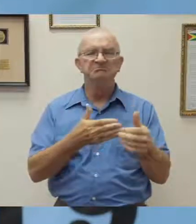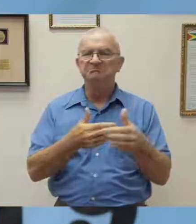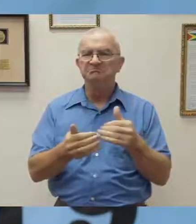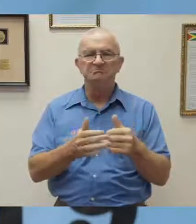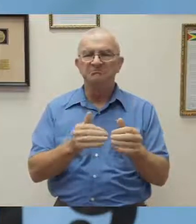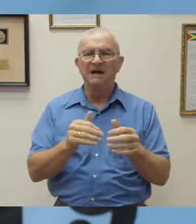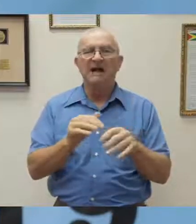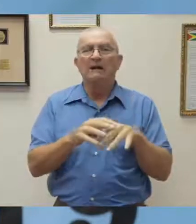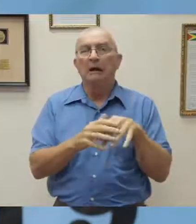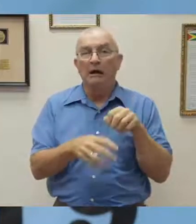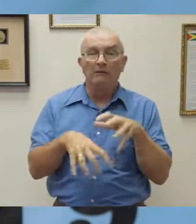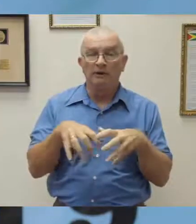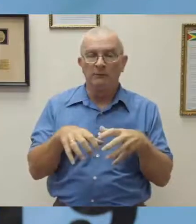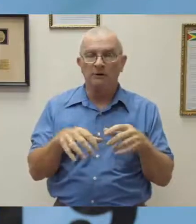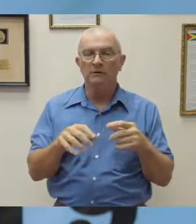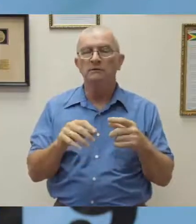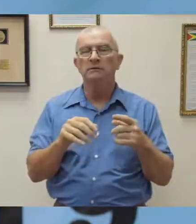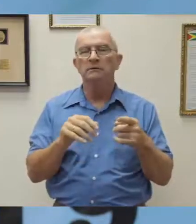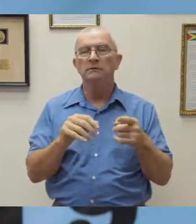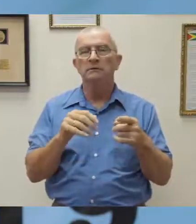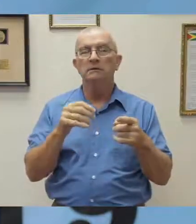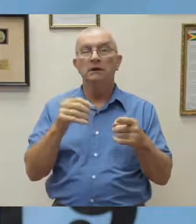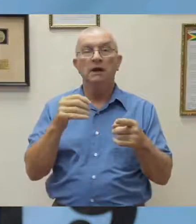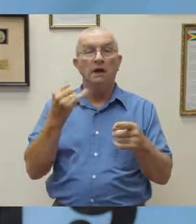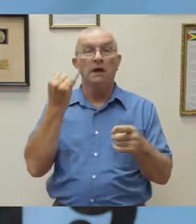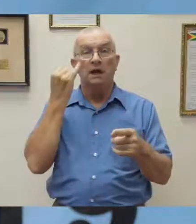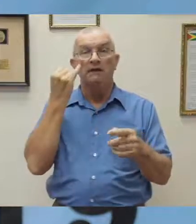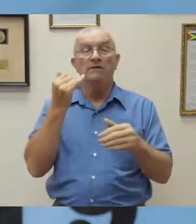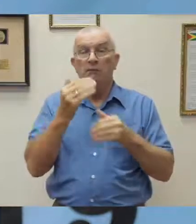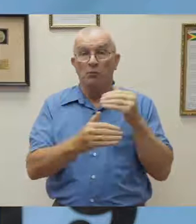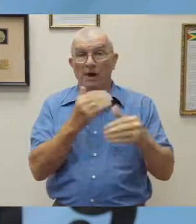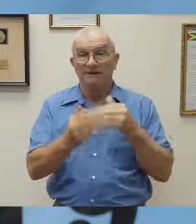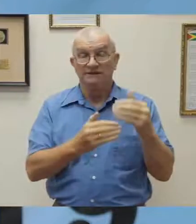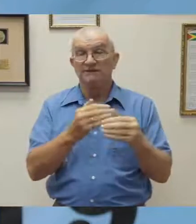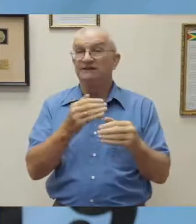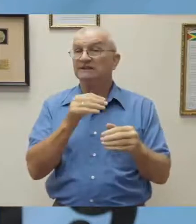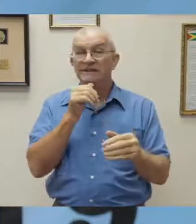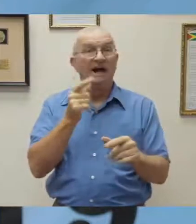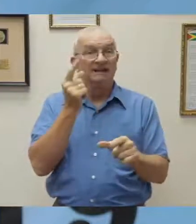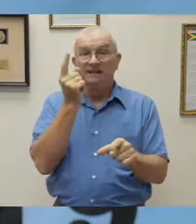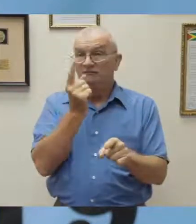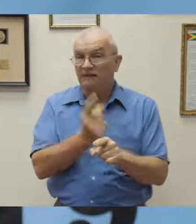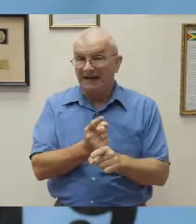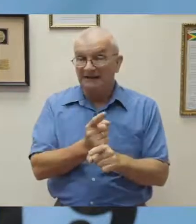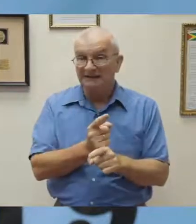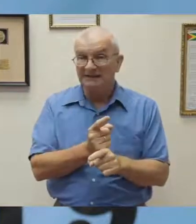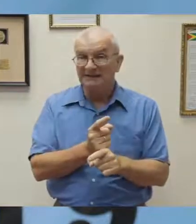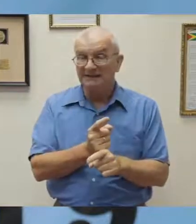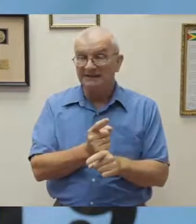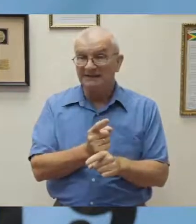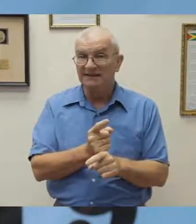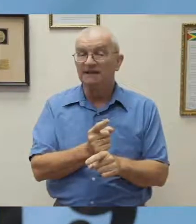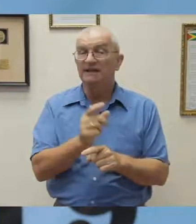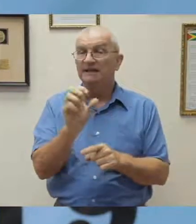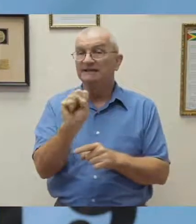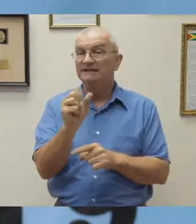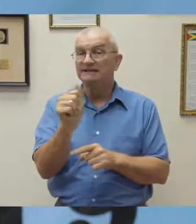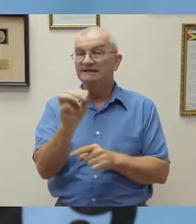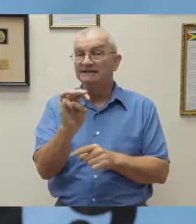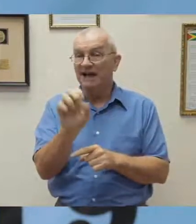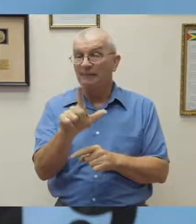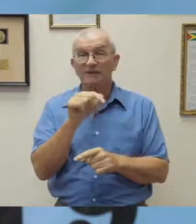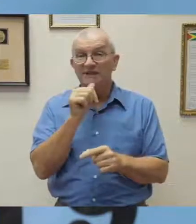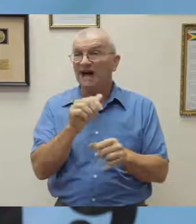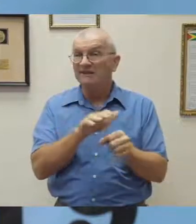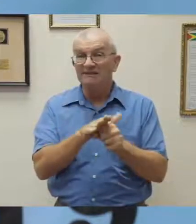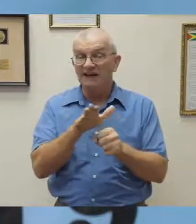will appreciate that if the process is not performed accurately and the sample is insufficient, we